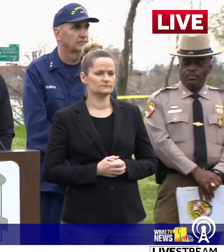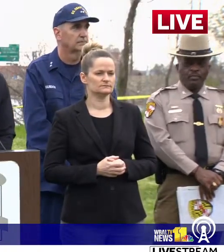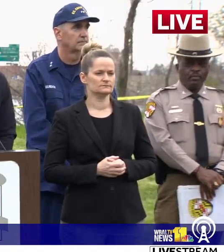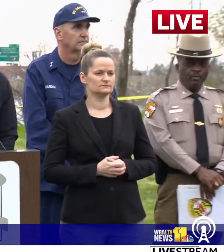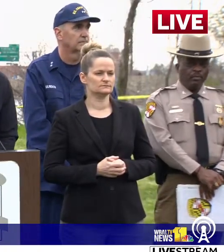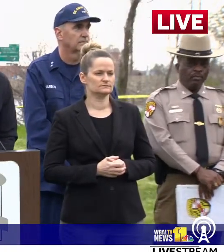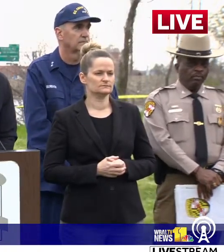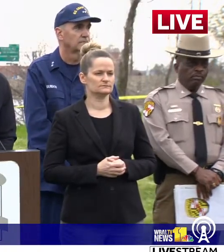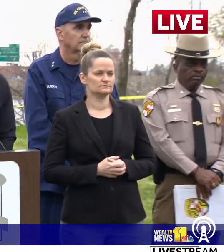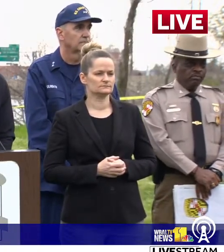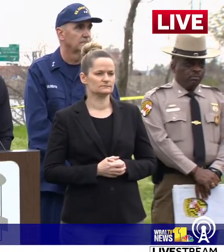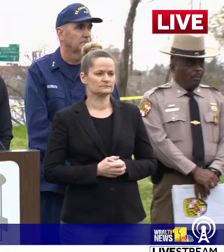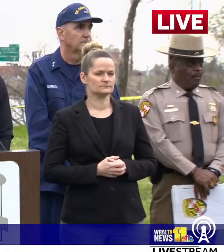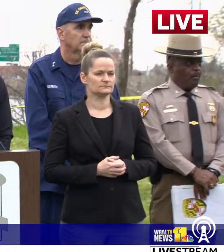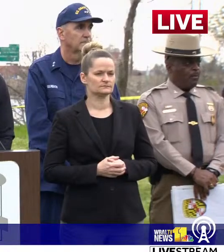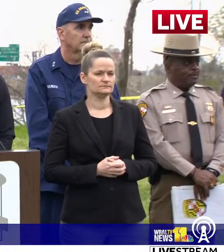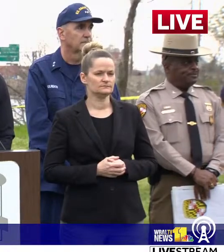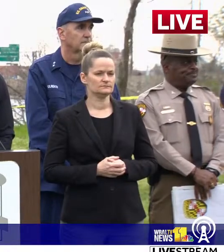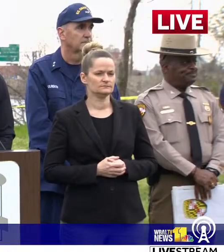Thanks for the patience, guys.